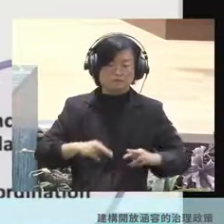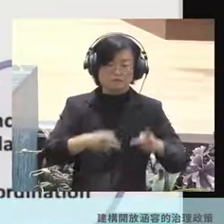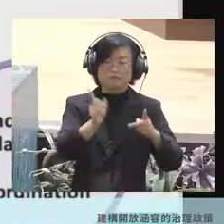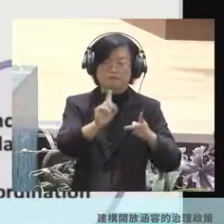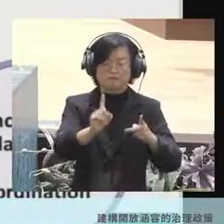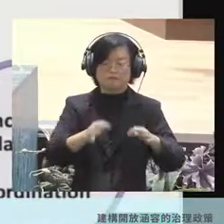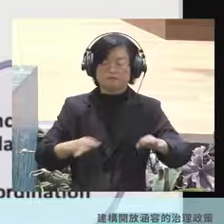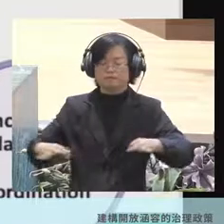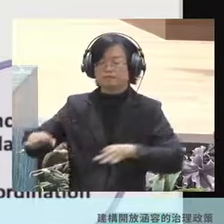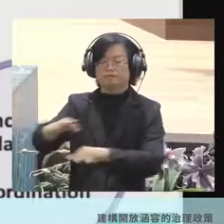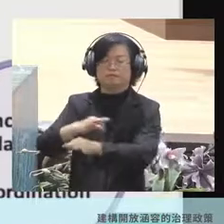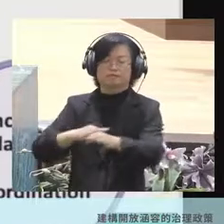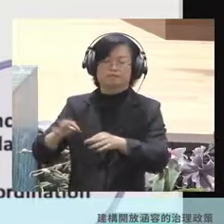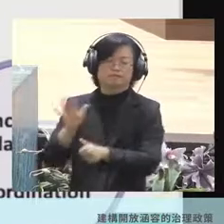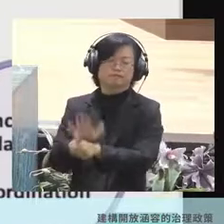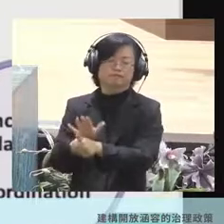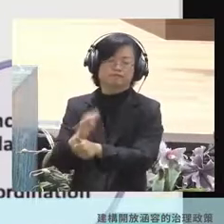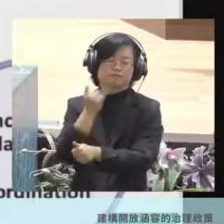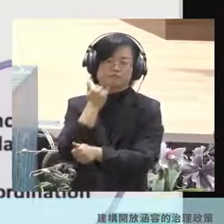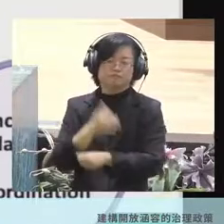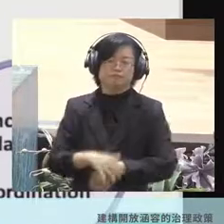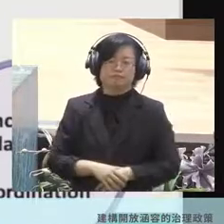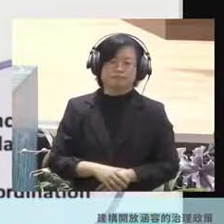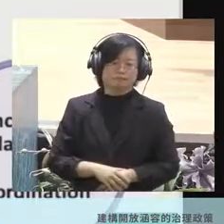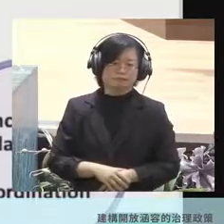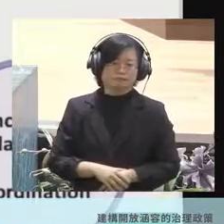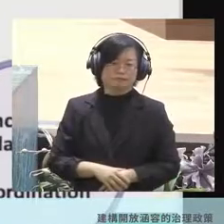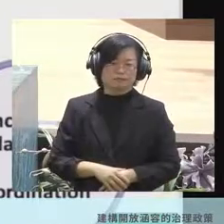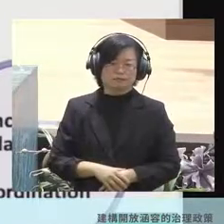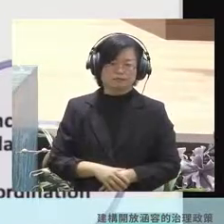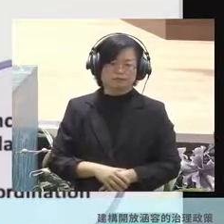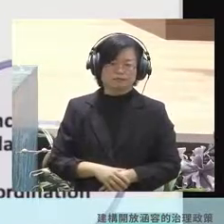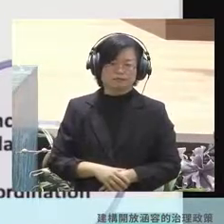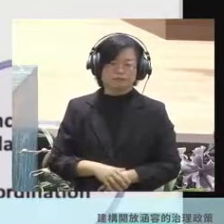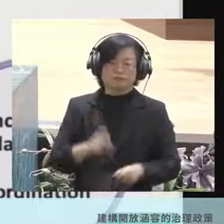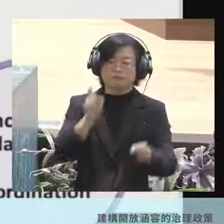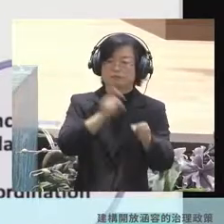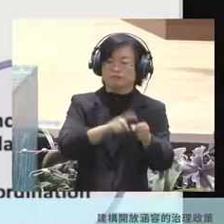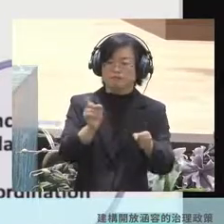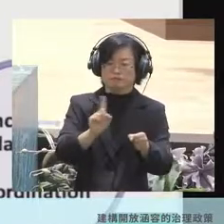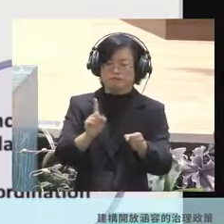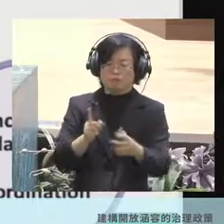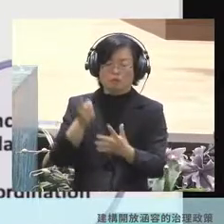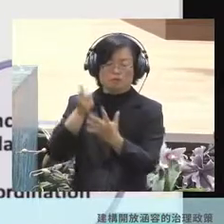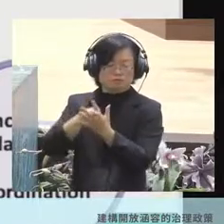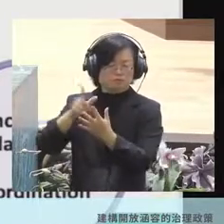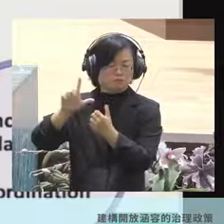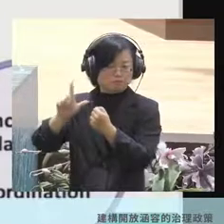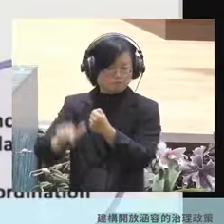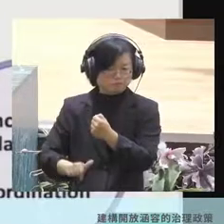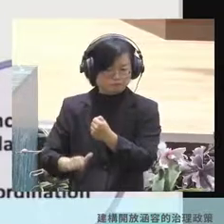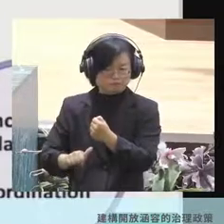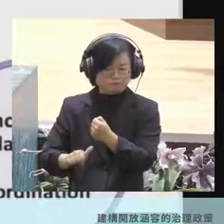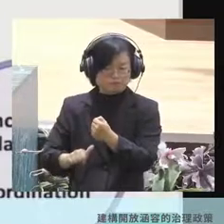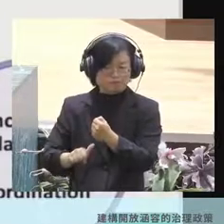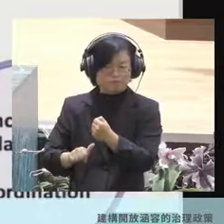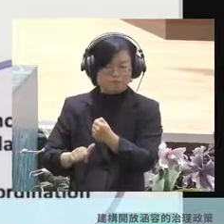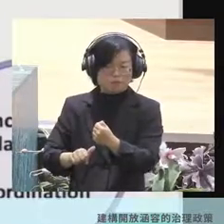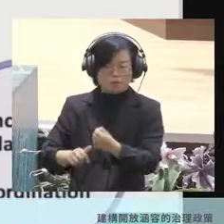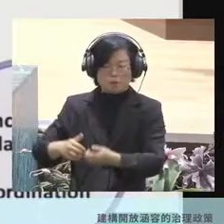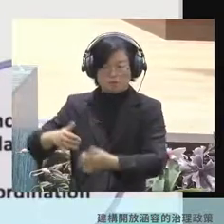Key goals include availability information, collaboration, accountability, citizen participation, improvement in economic